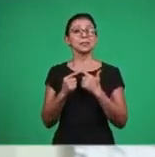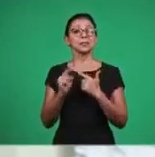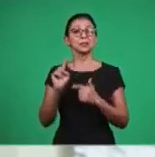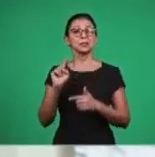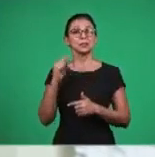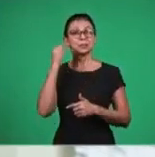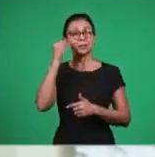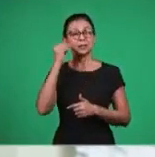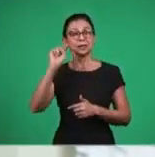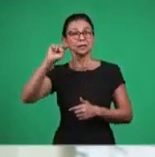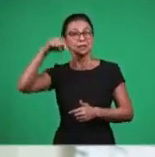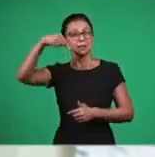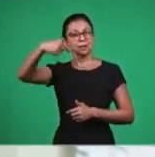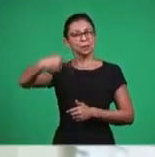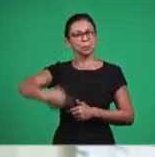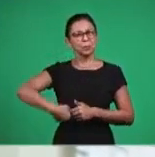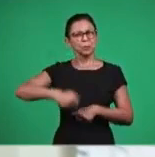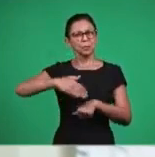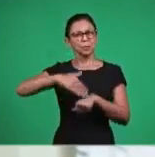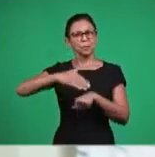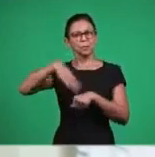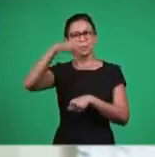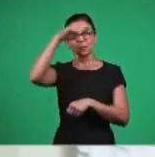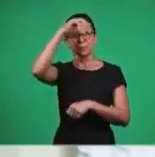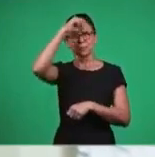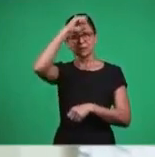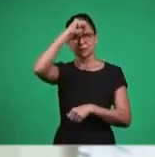after this experience today to learn more.